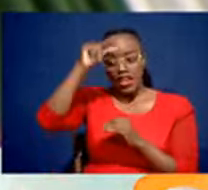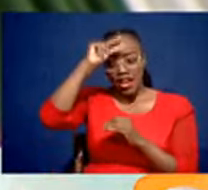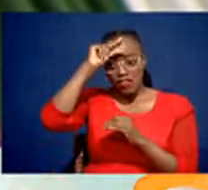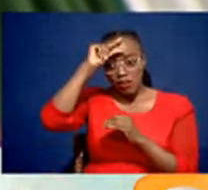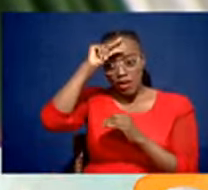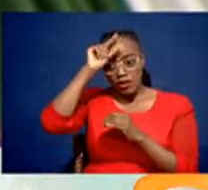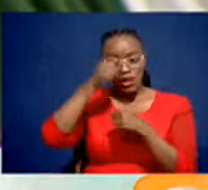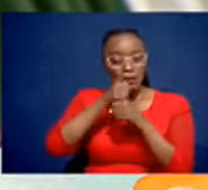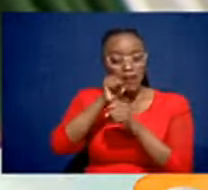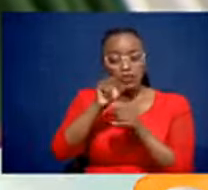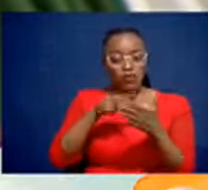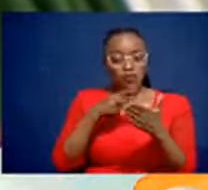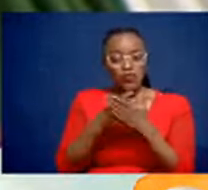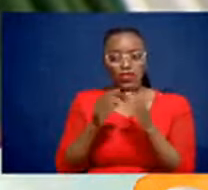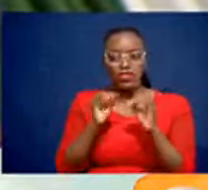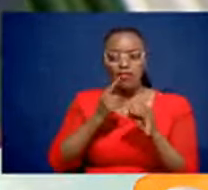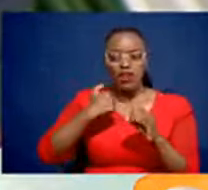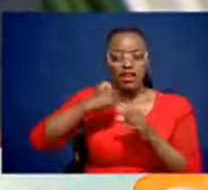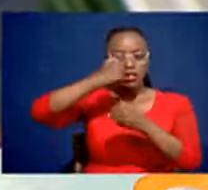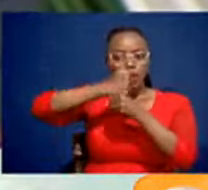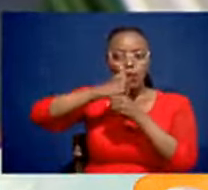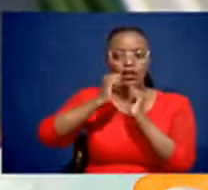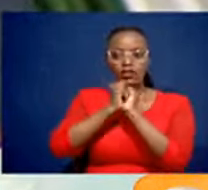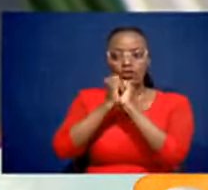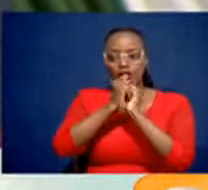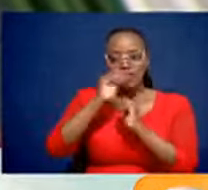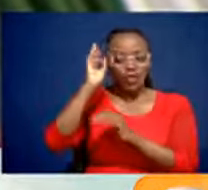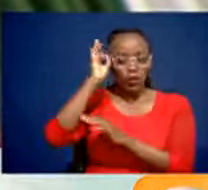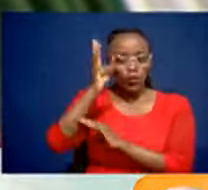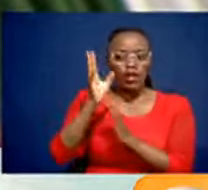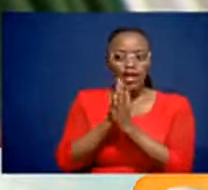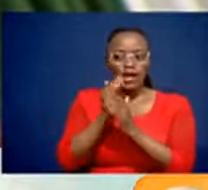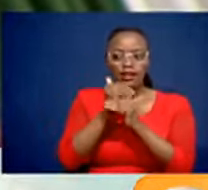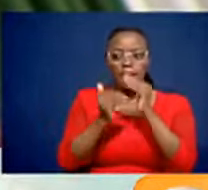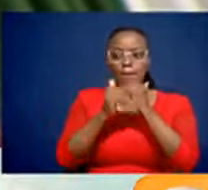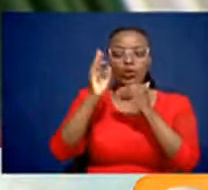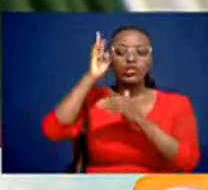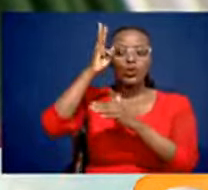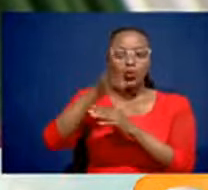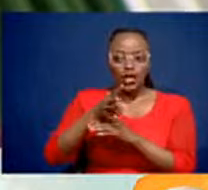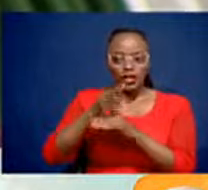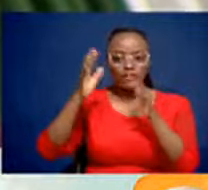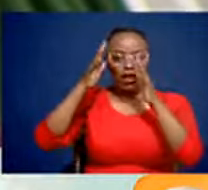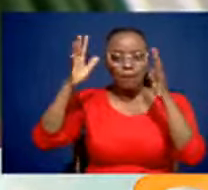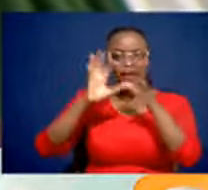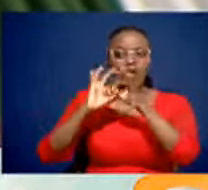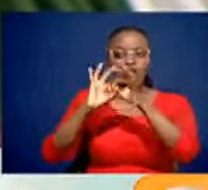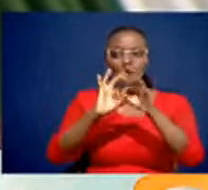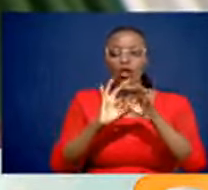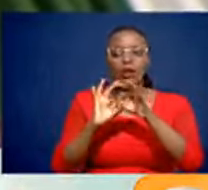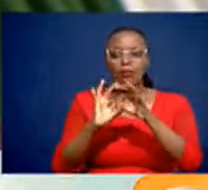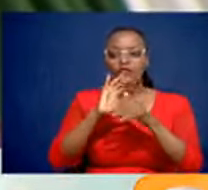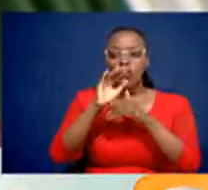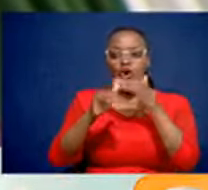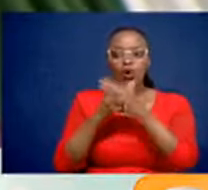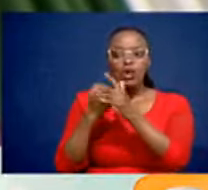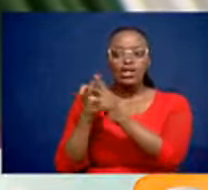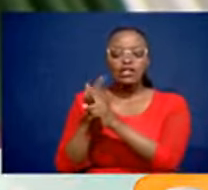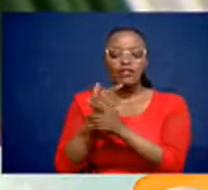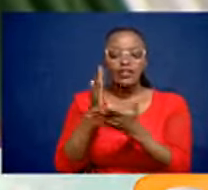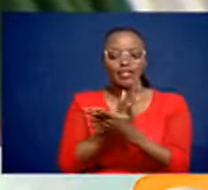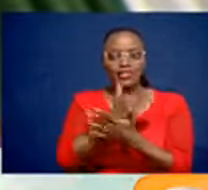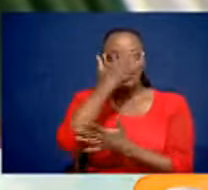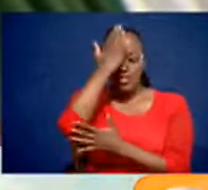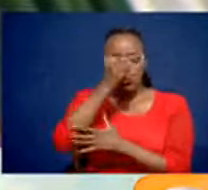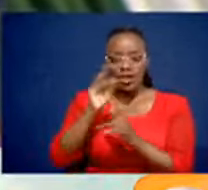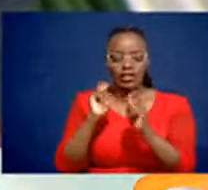let you down. Will not let you down. We are going to work together. We are going to build a huge collaboration of all sectors so that